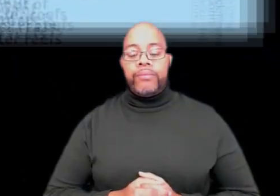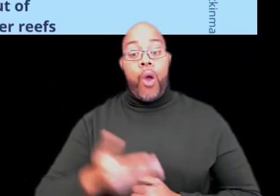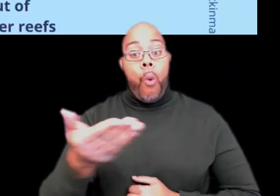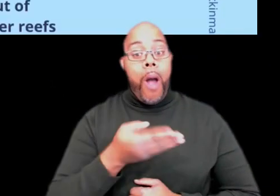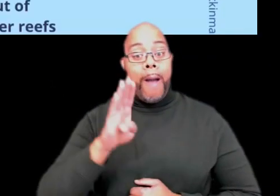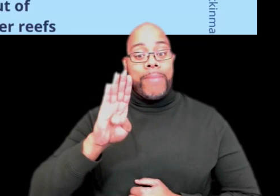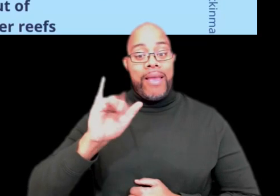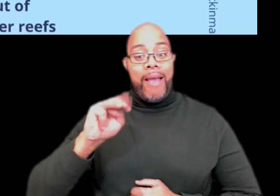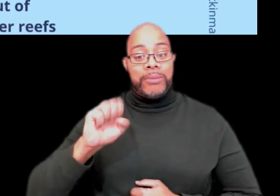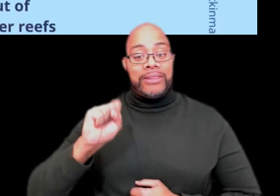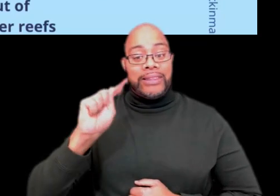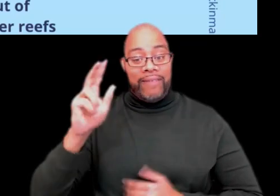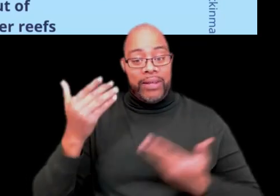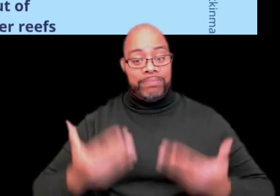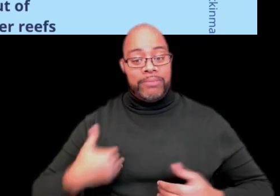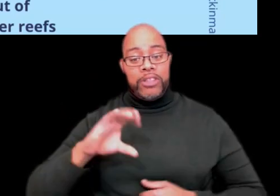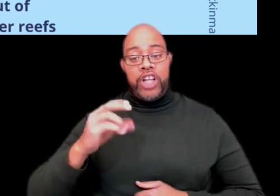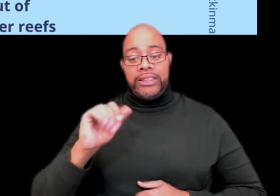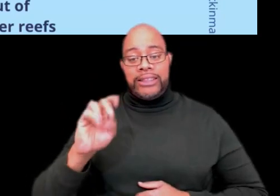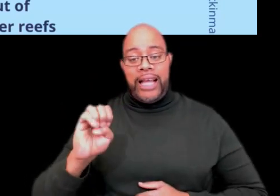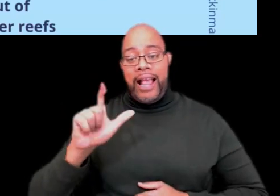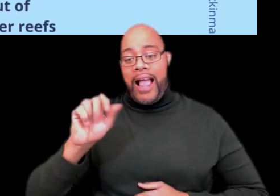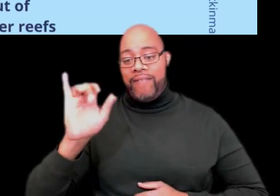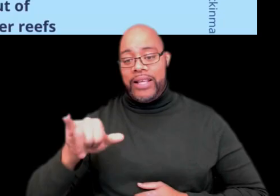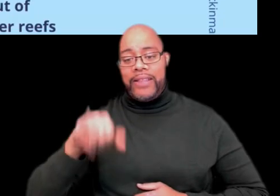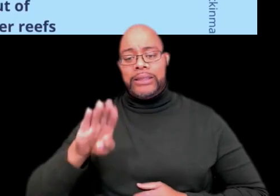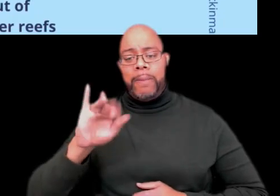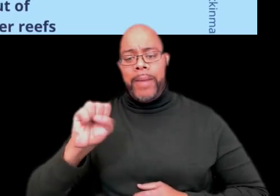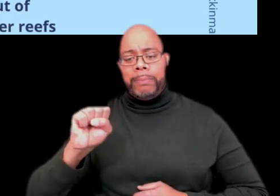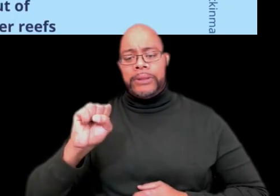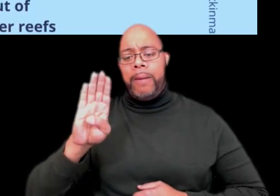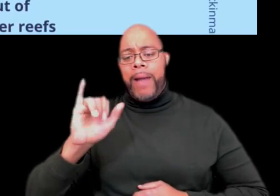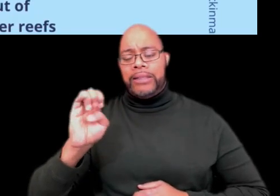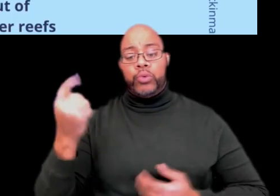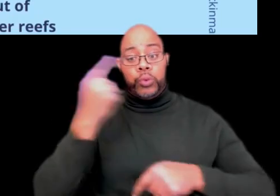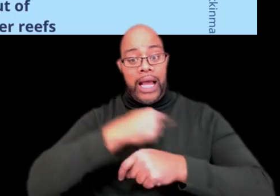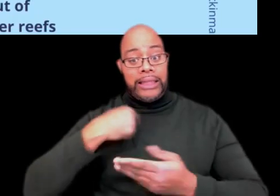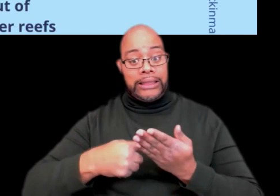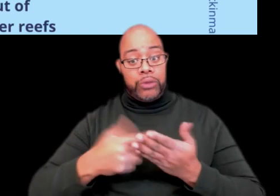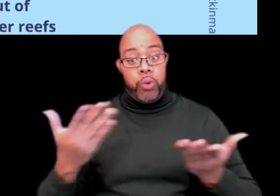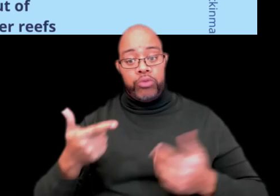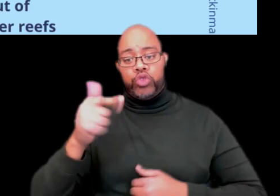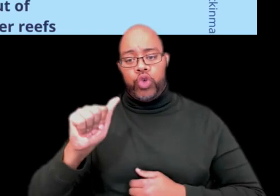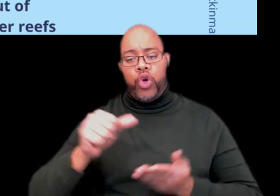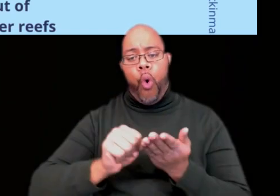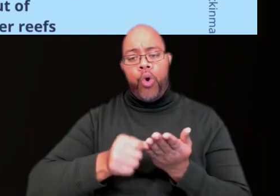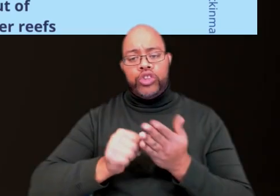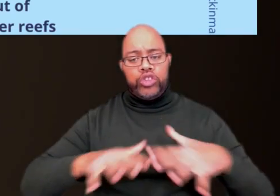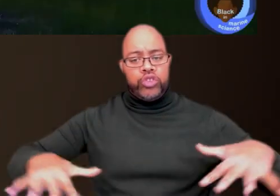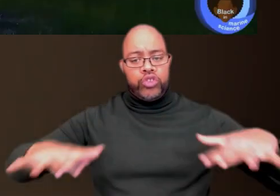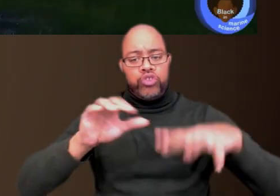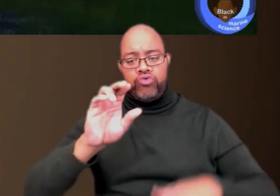Welcome to BIMS TV. I'm Chanté Lively, and this is BIMS Bites. Today, I'll be biting into Georgia's Oyster